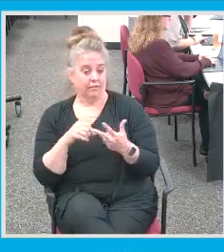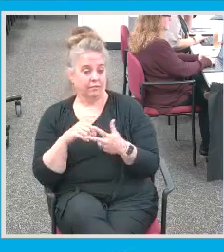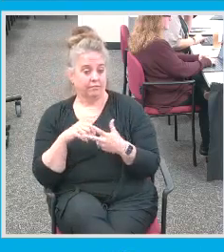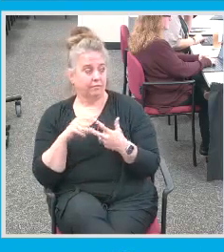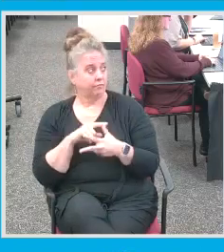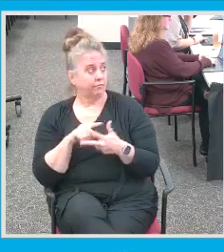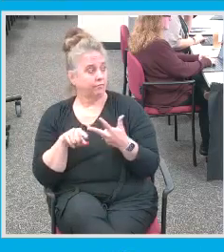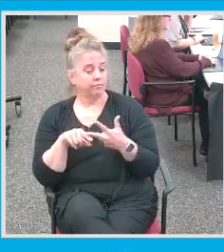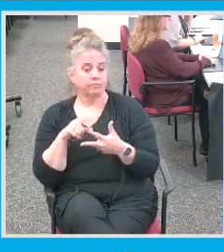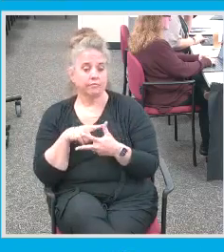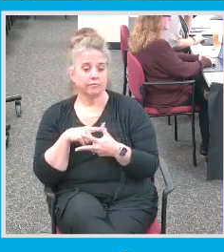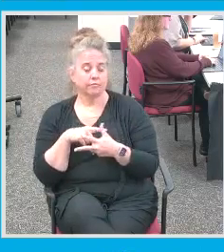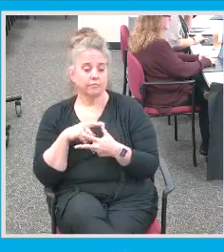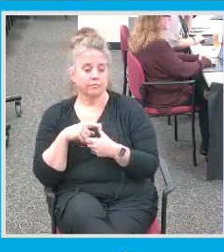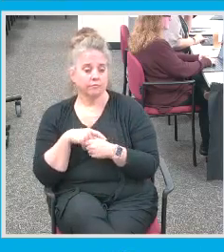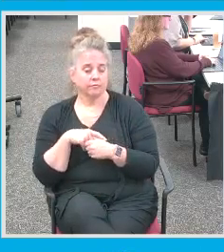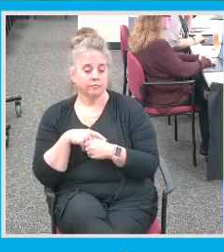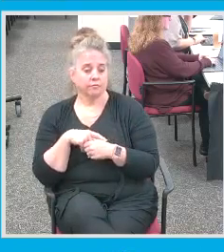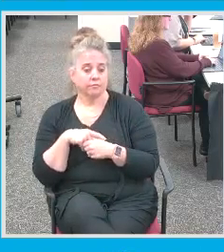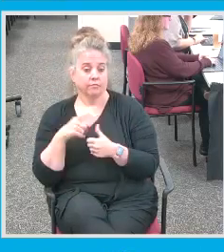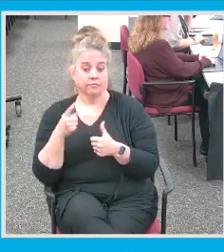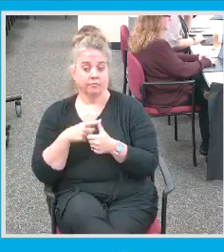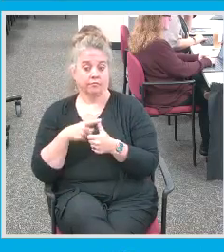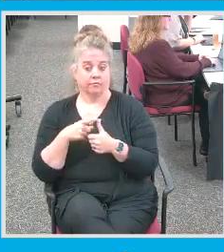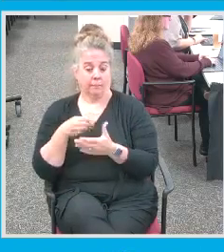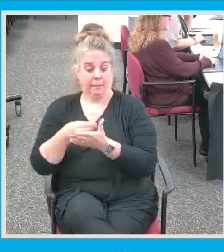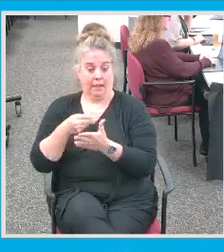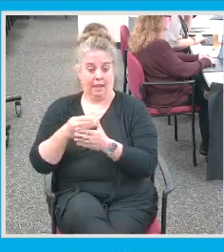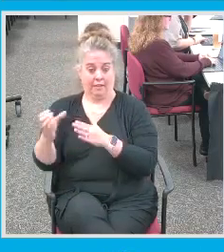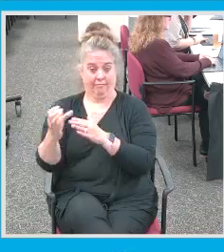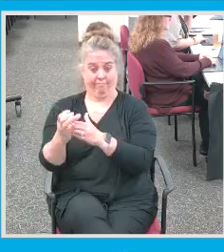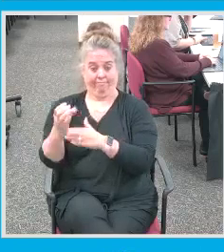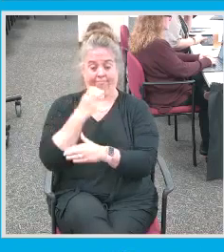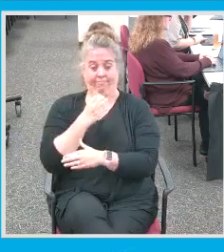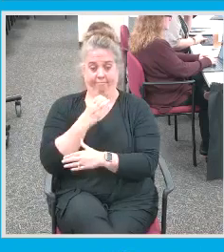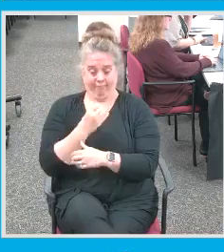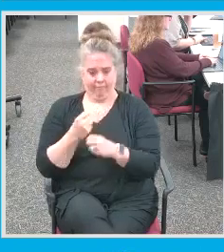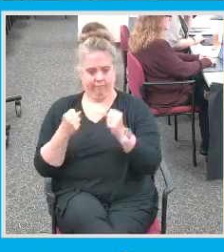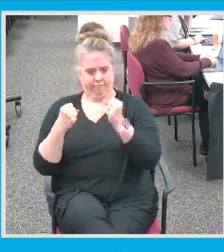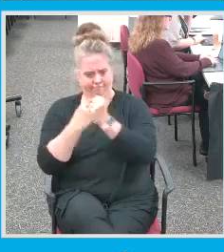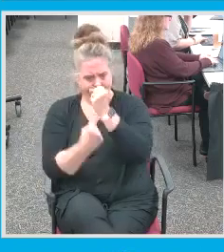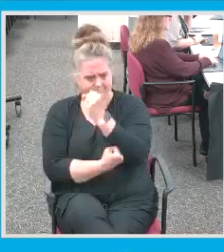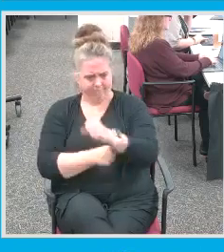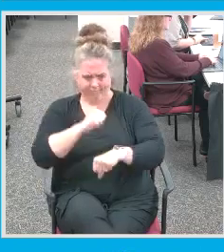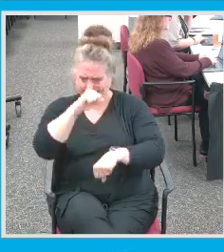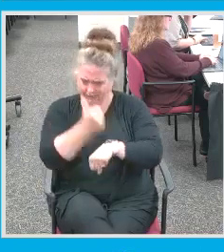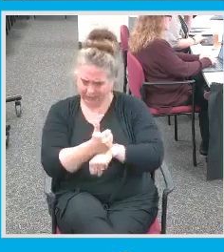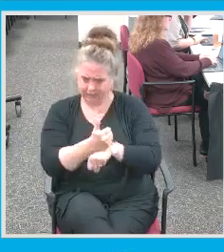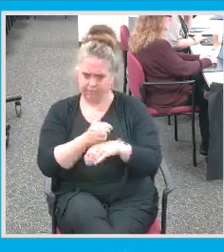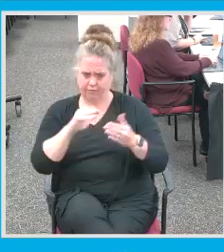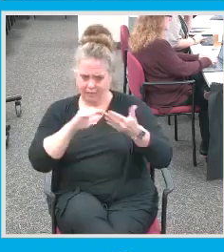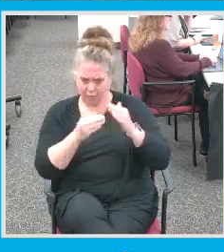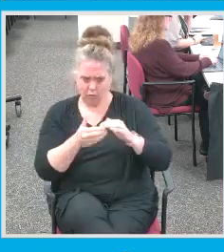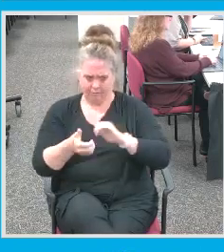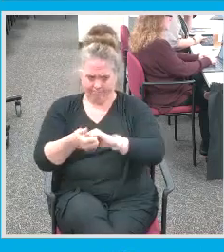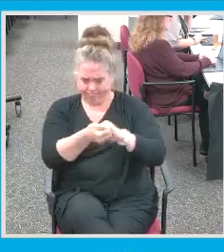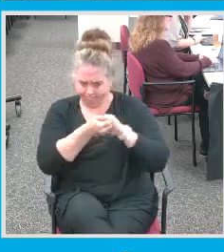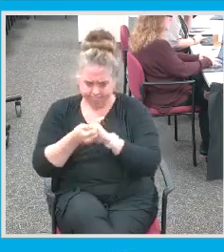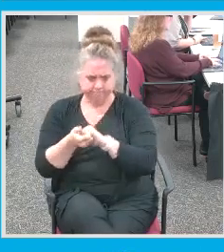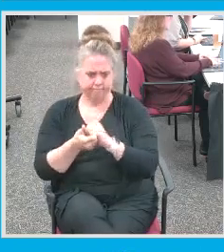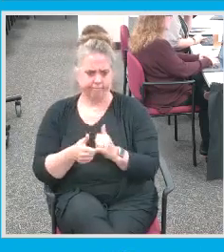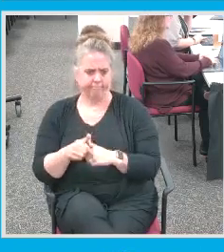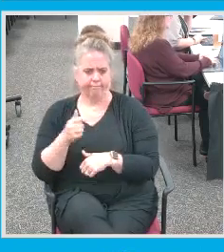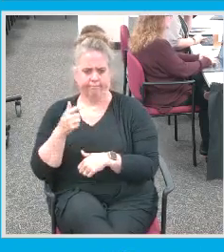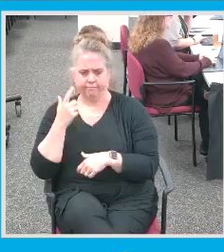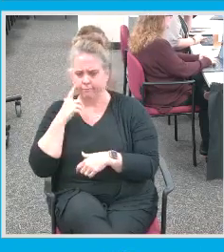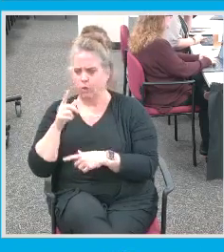initial CTC funding has allowed us to create a really solid foundation through the community collaboration to address the issue of substance misuse